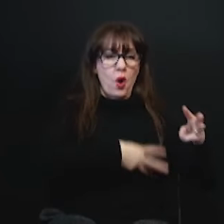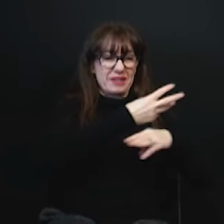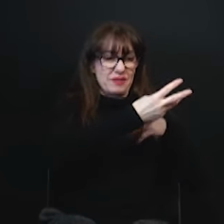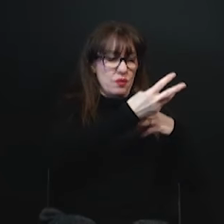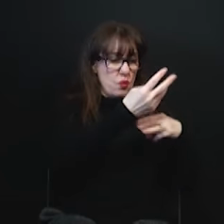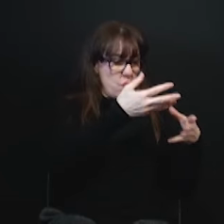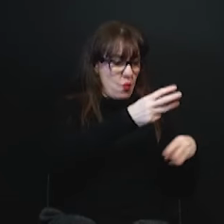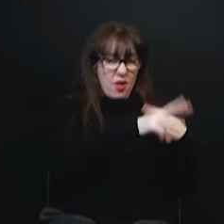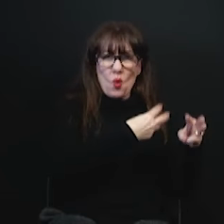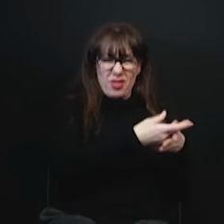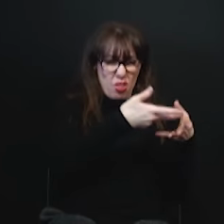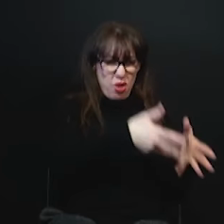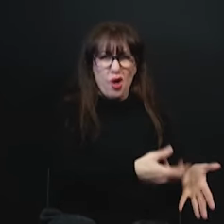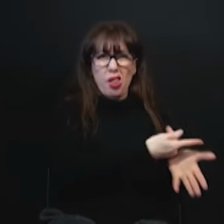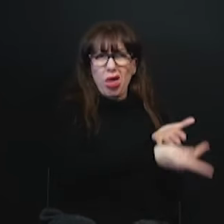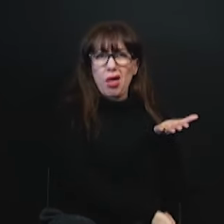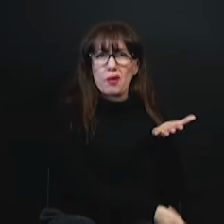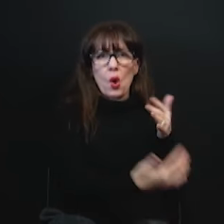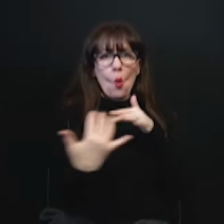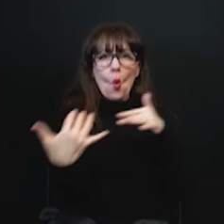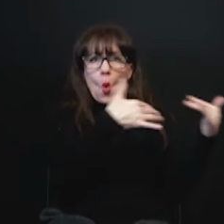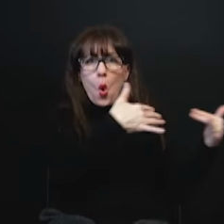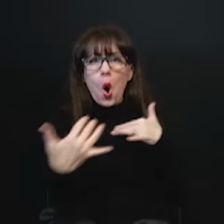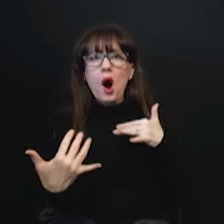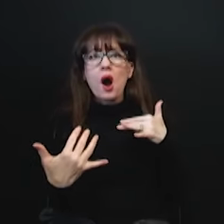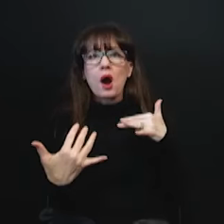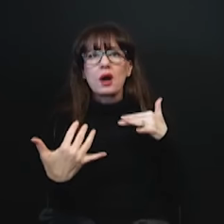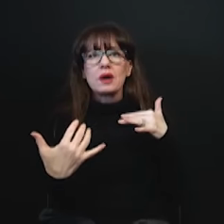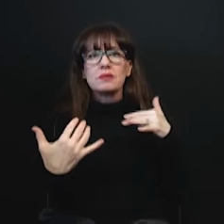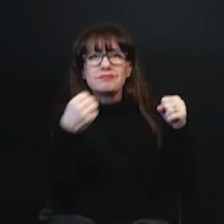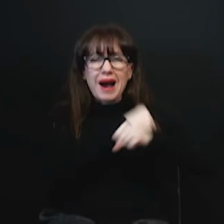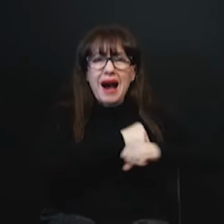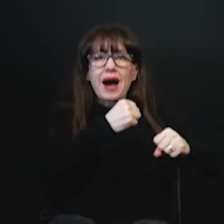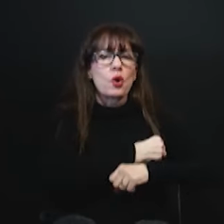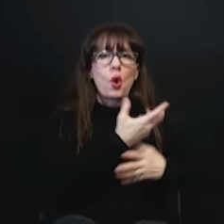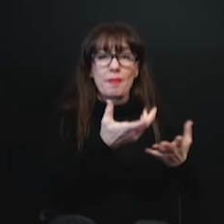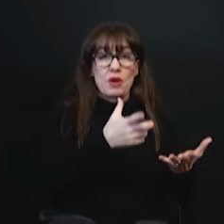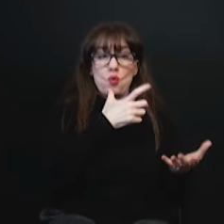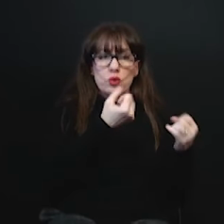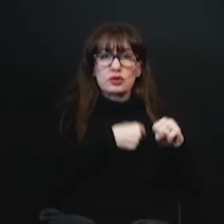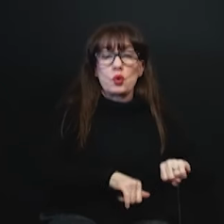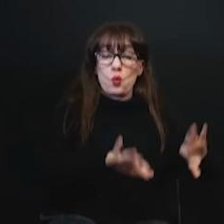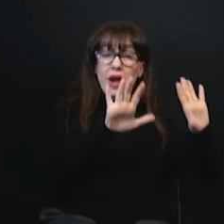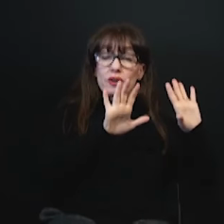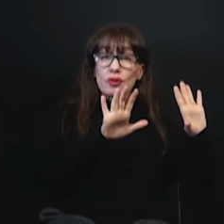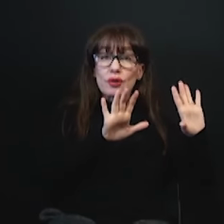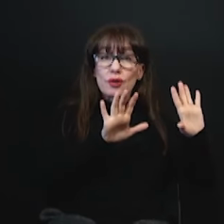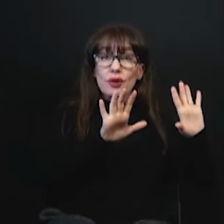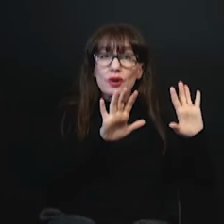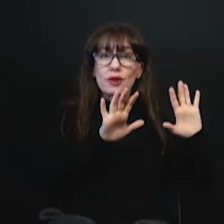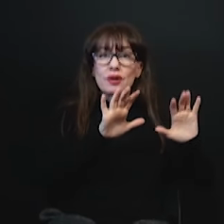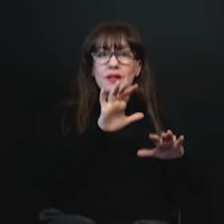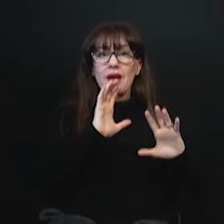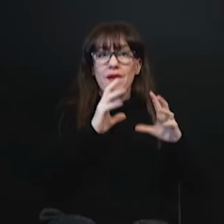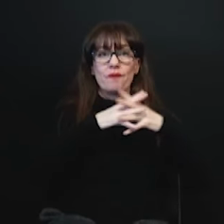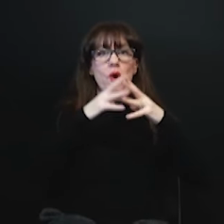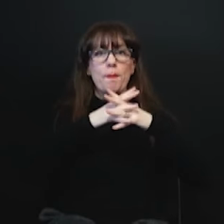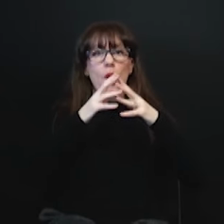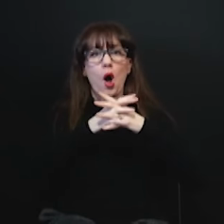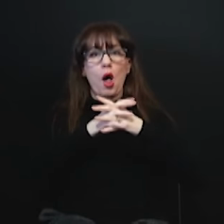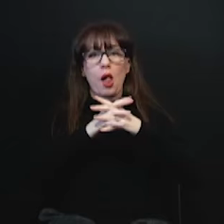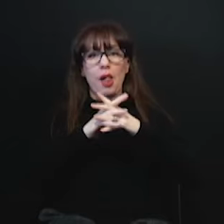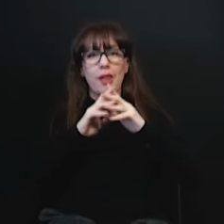lose. I mean, think about ideas of war and battle. Think about who surrendered the Super Bowl title last Sunday, and I'll stop